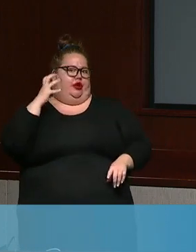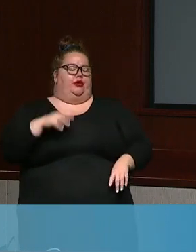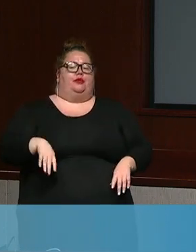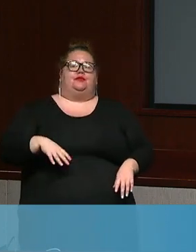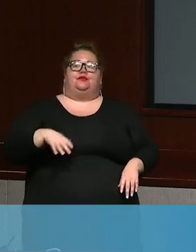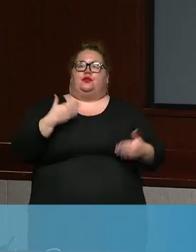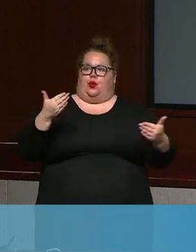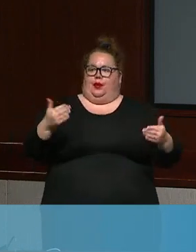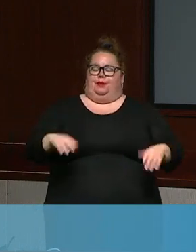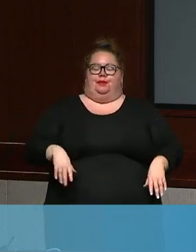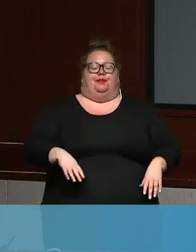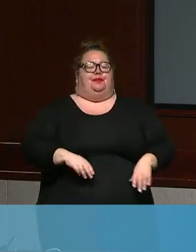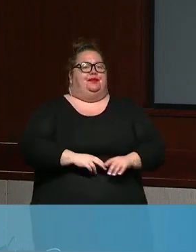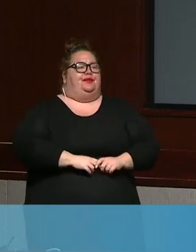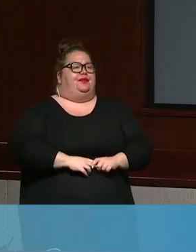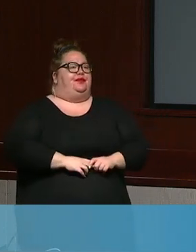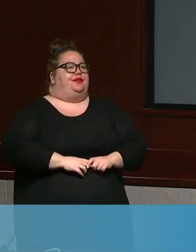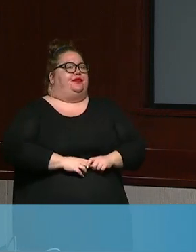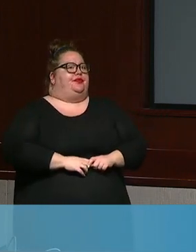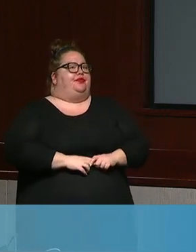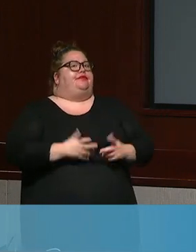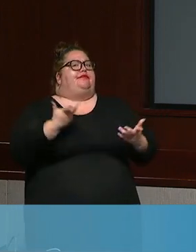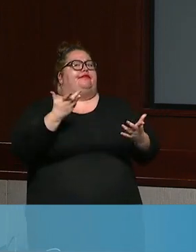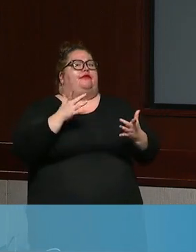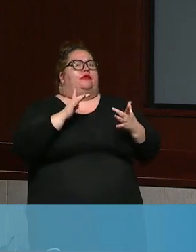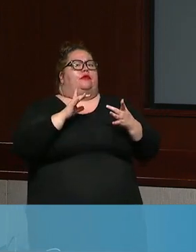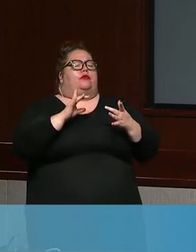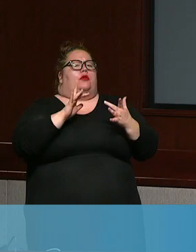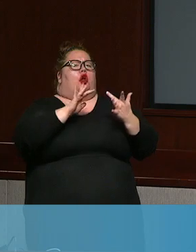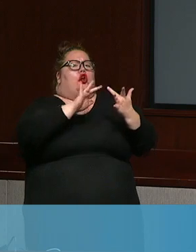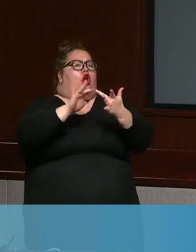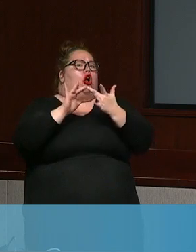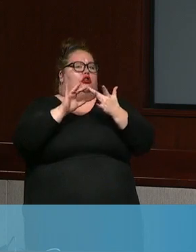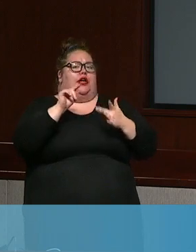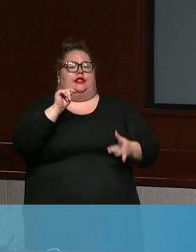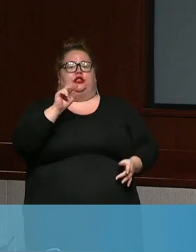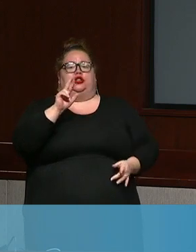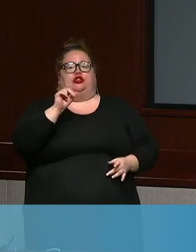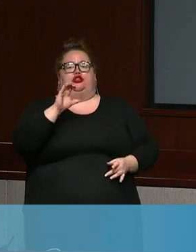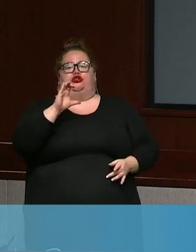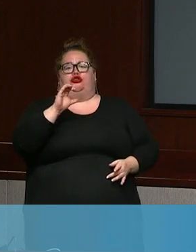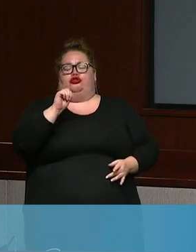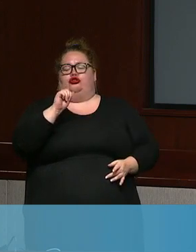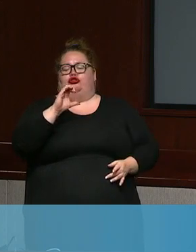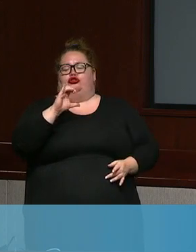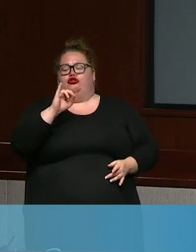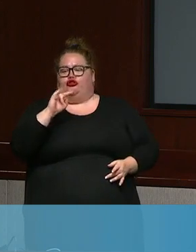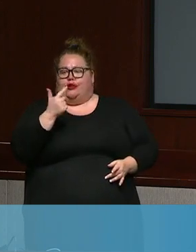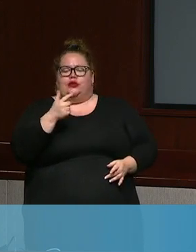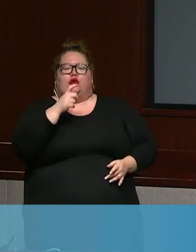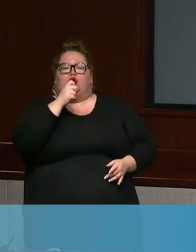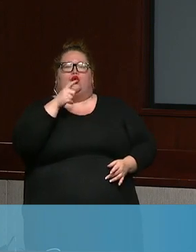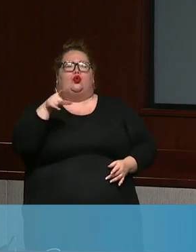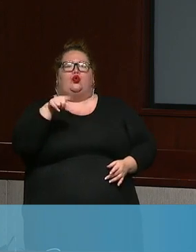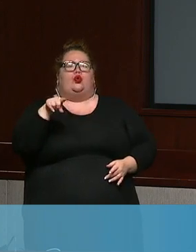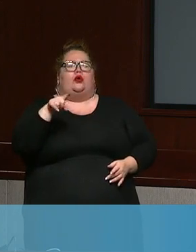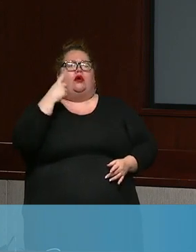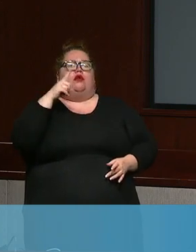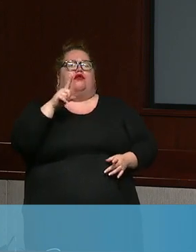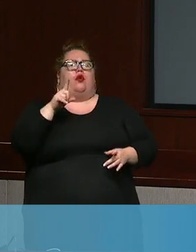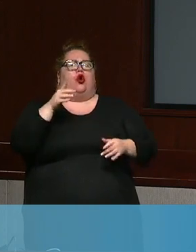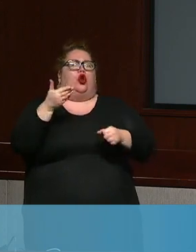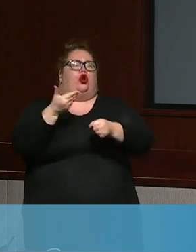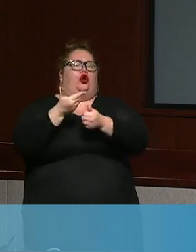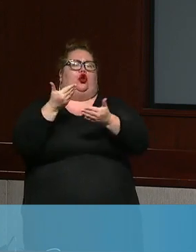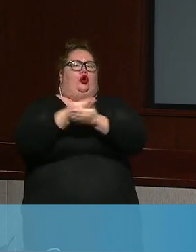Yes, it's in regards to the contact tracing. Who will be doing the contact tracing for the new federally run surge testing